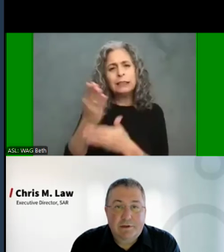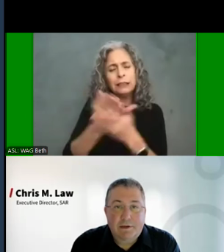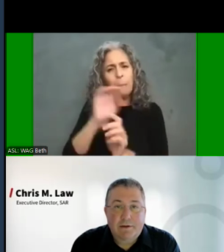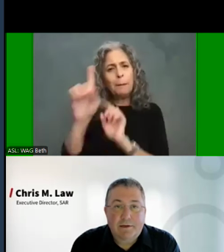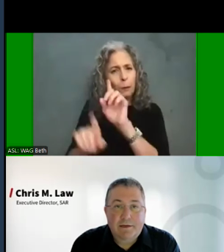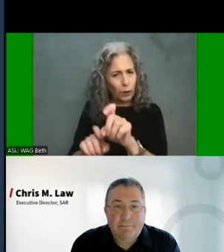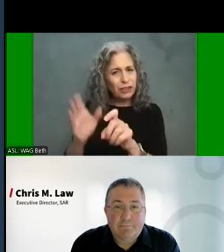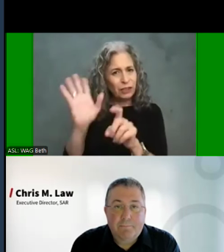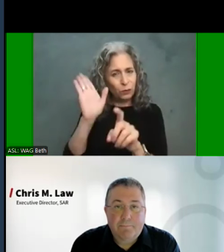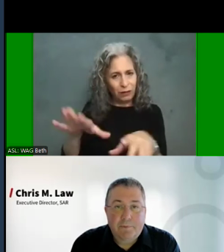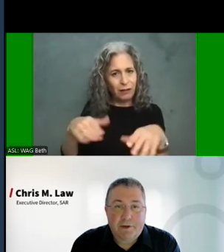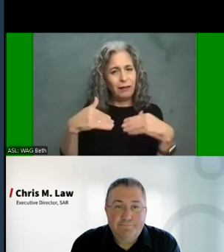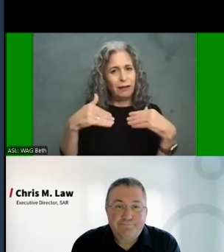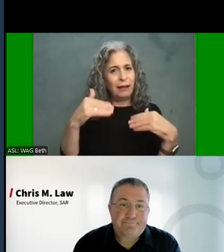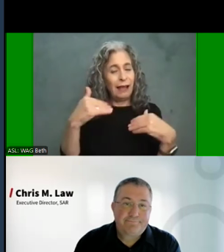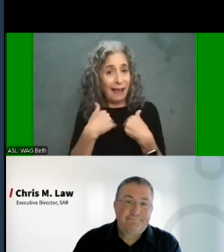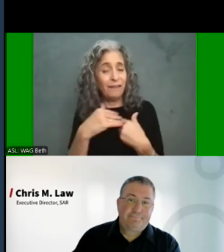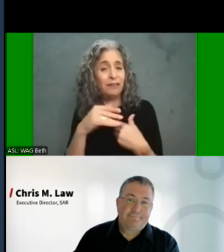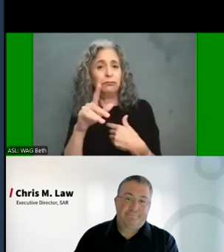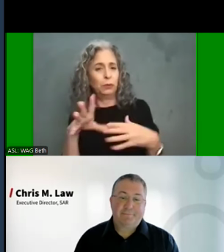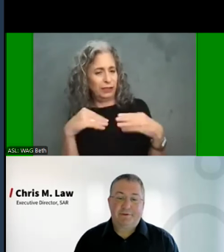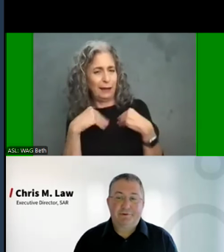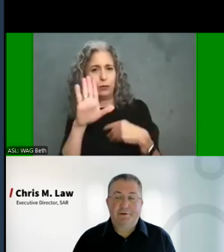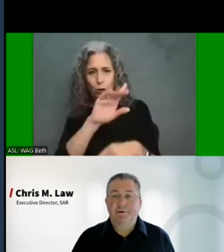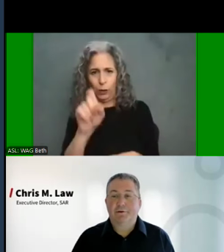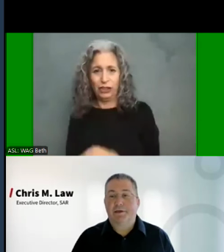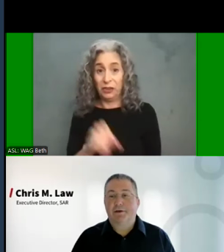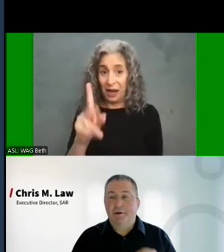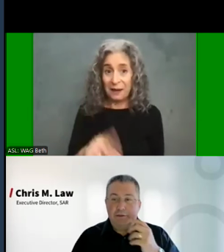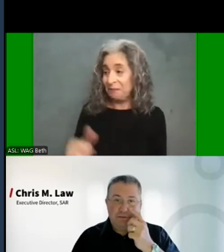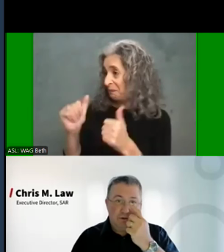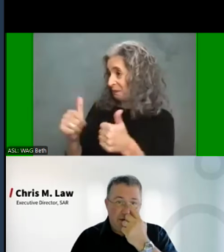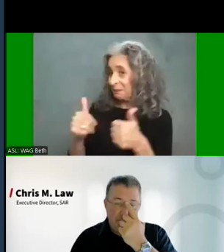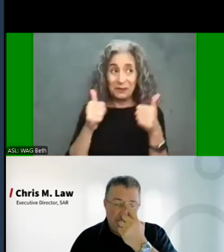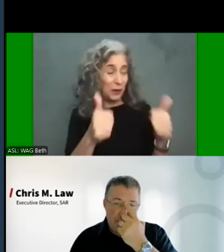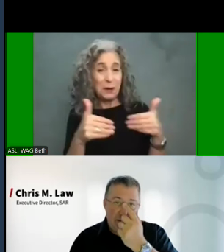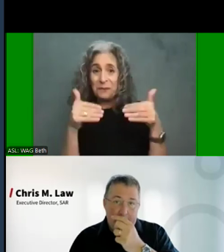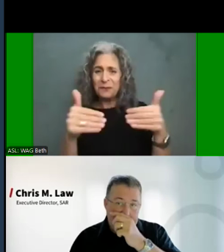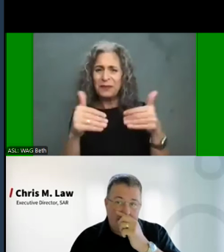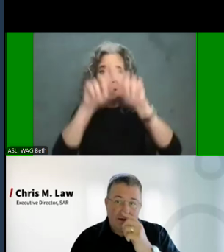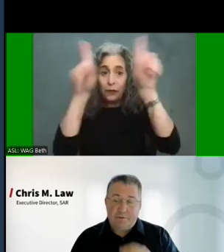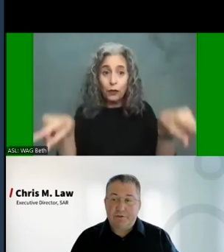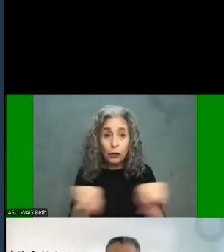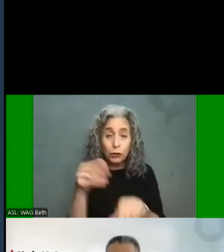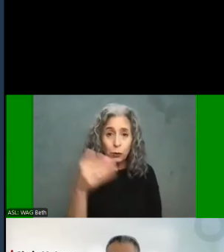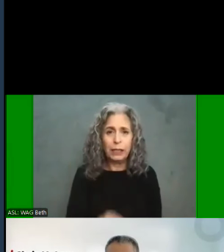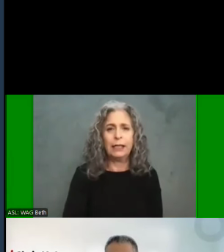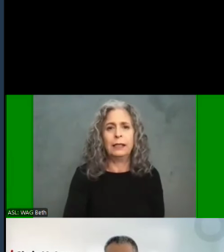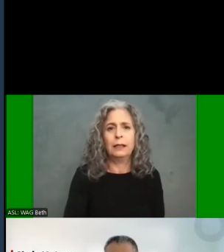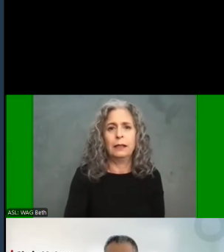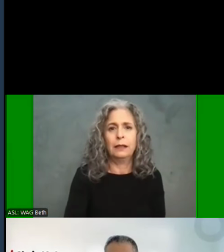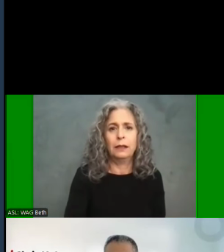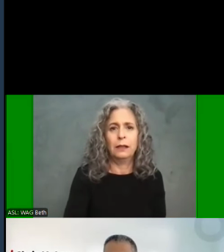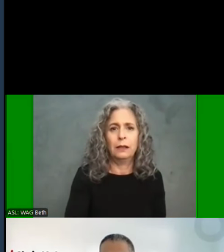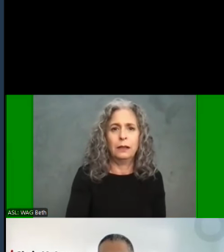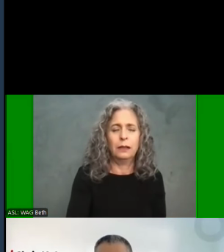questions again. Okay. Let's do it. Very good. Okay. On the screen, we're showing